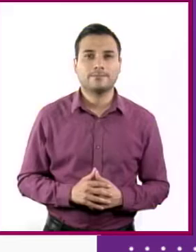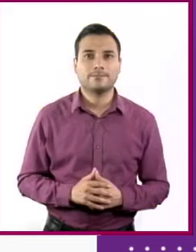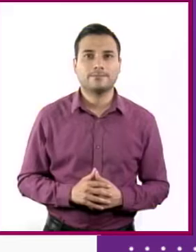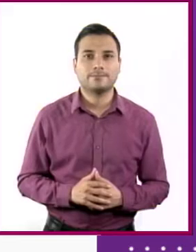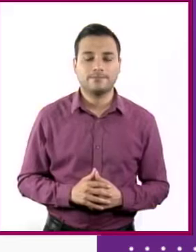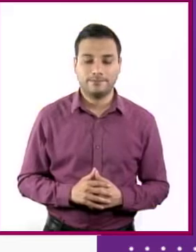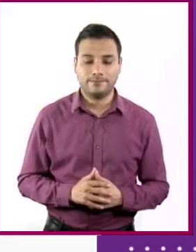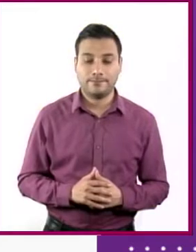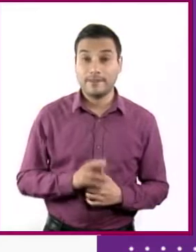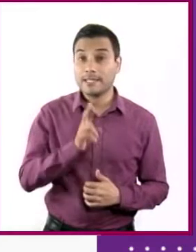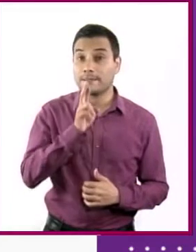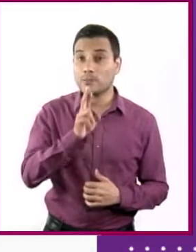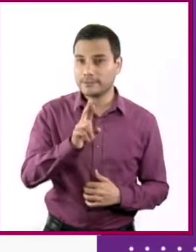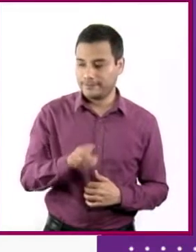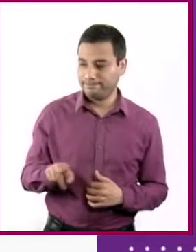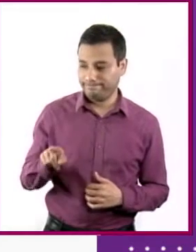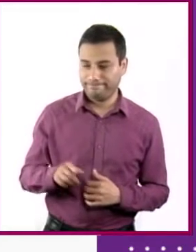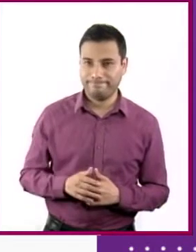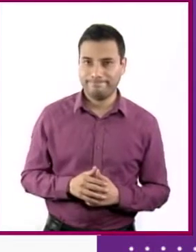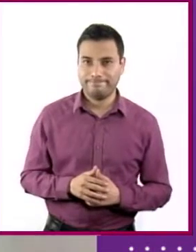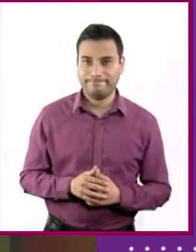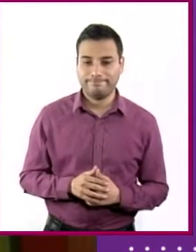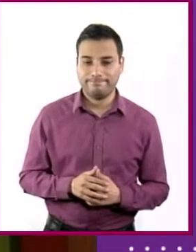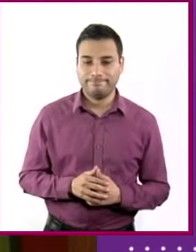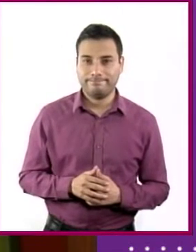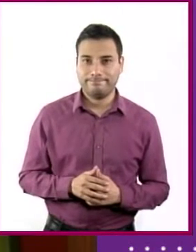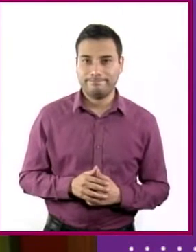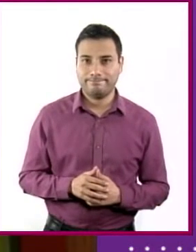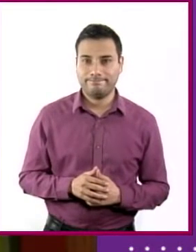No, I couldn't.